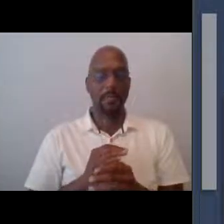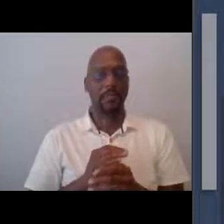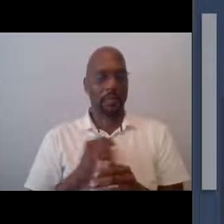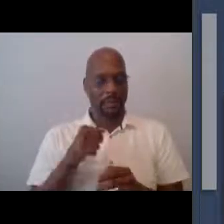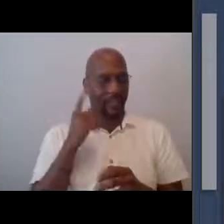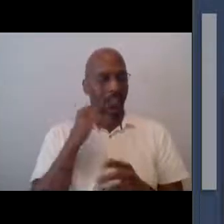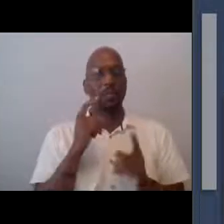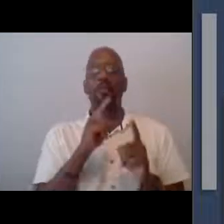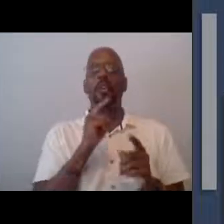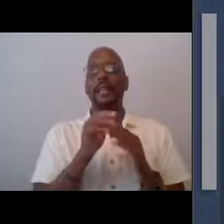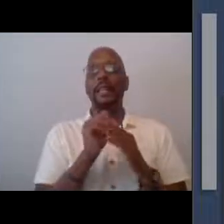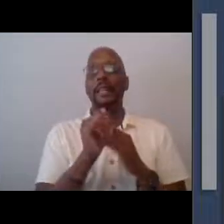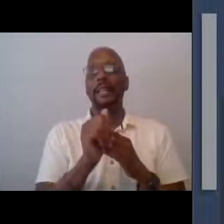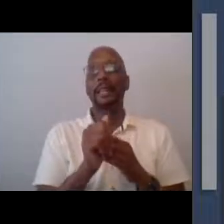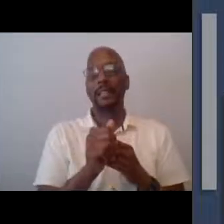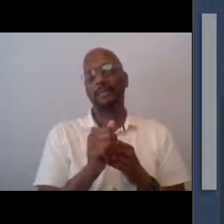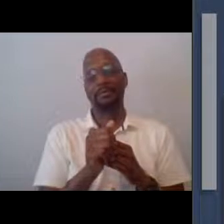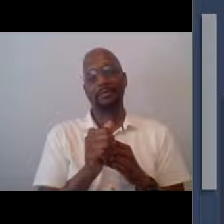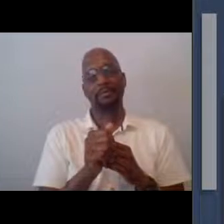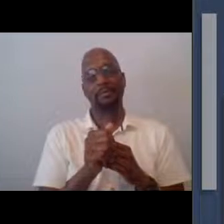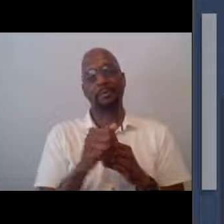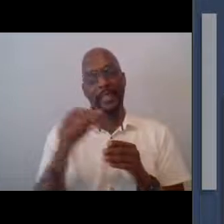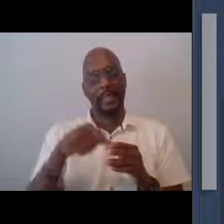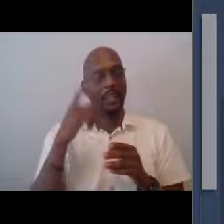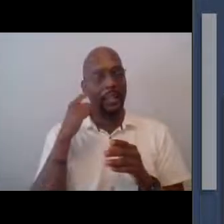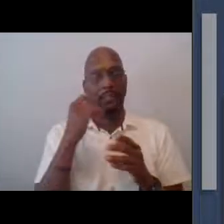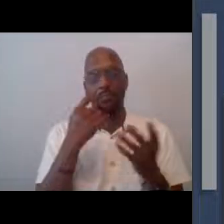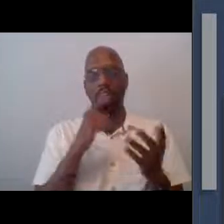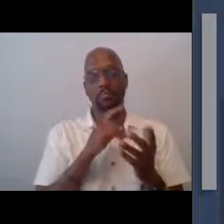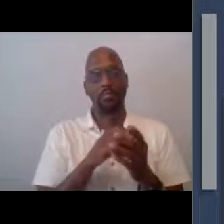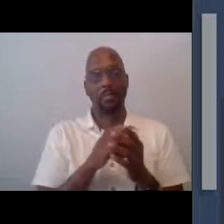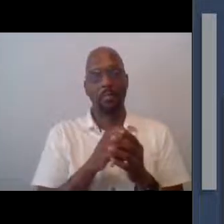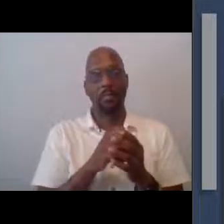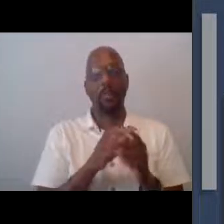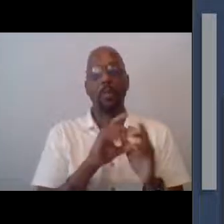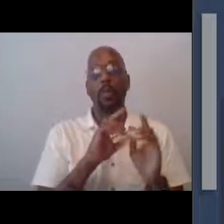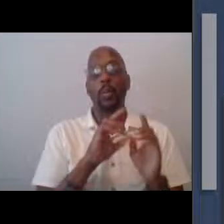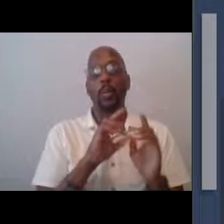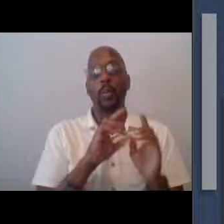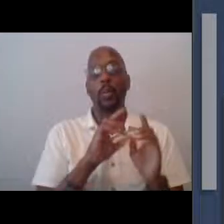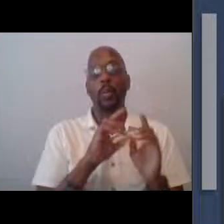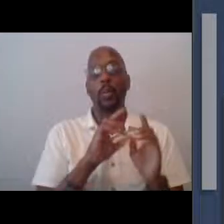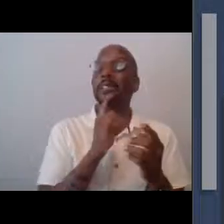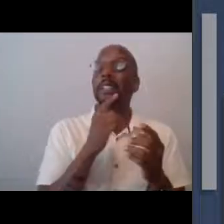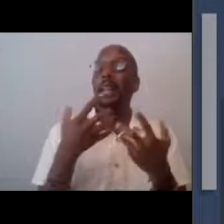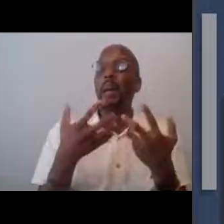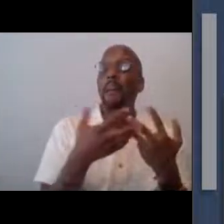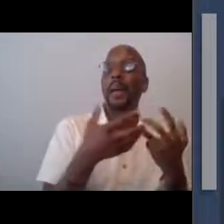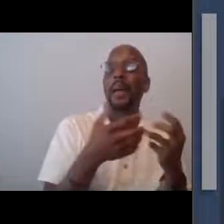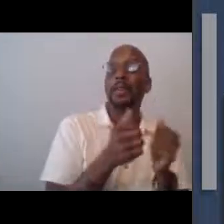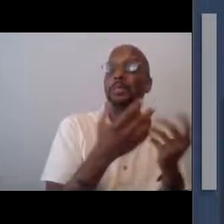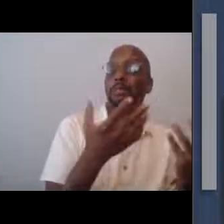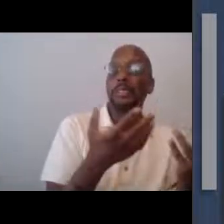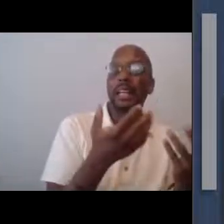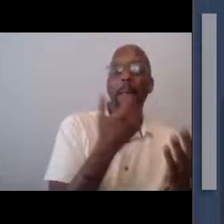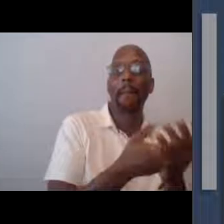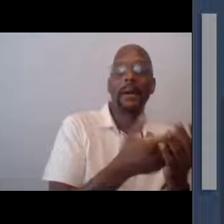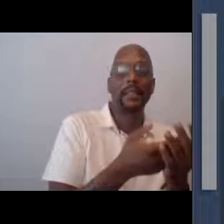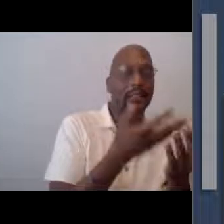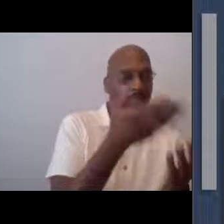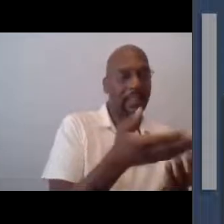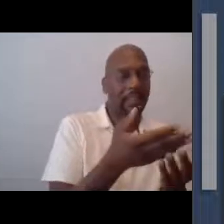more suited, what departments are more suited to just take this money because it's there and you're aligned.